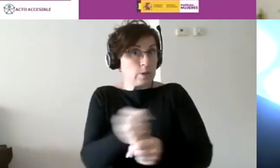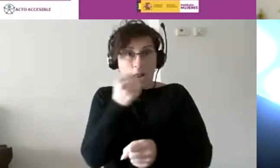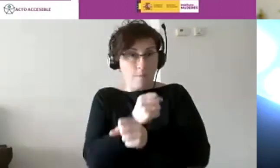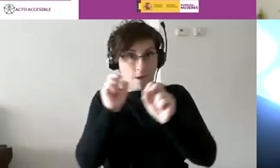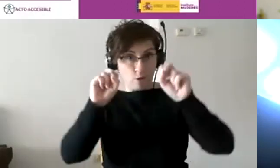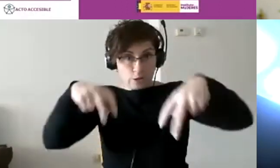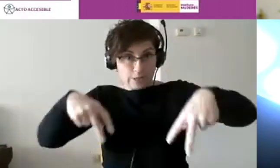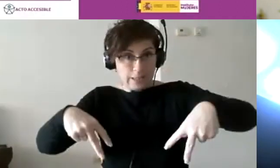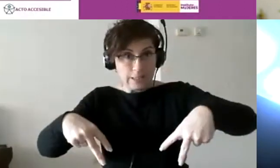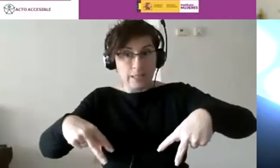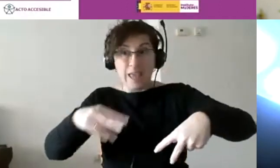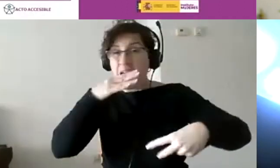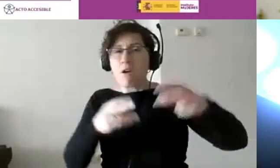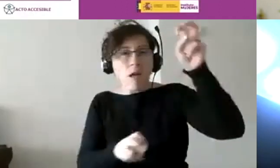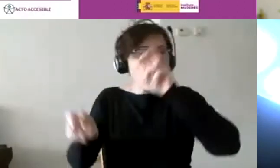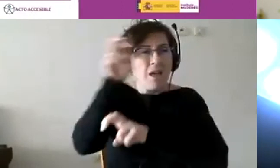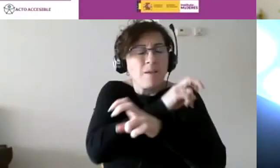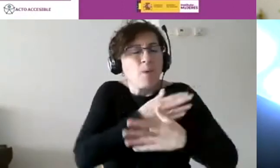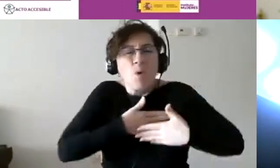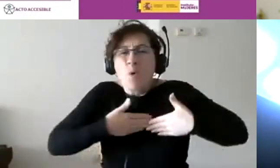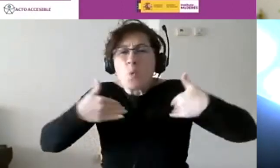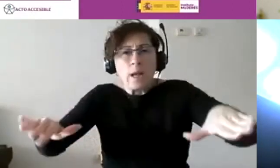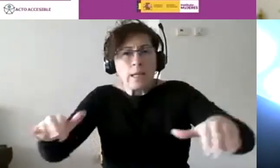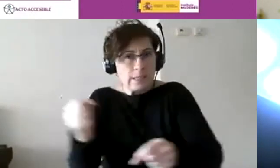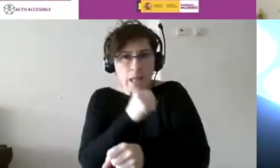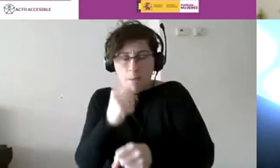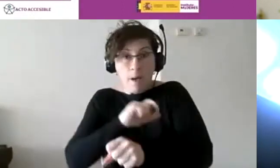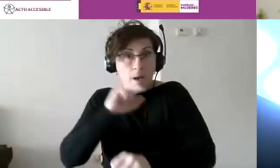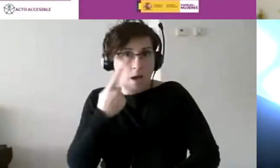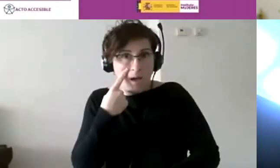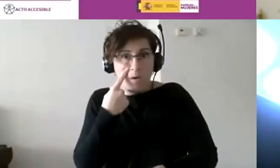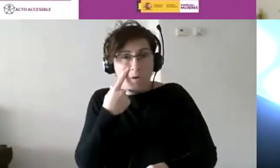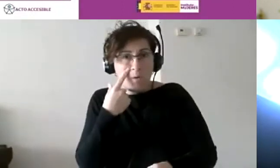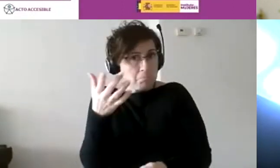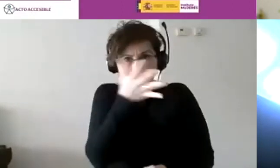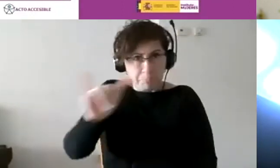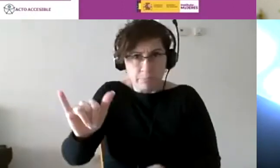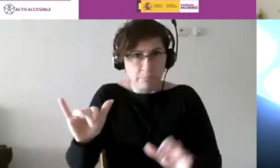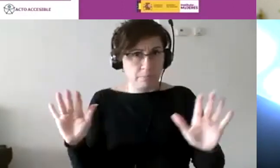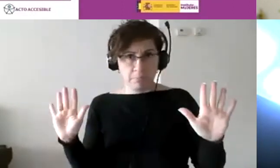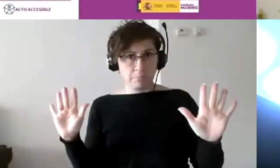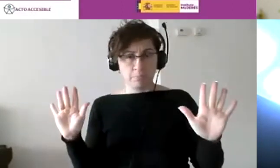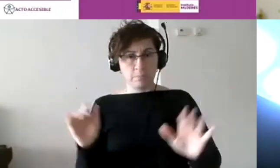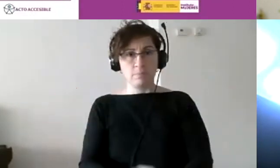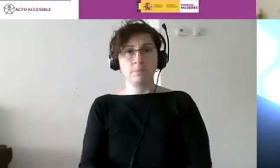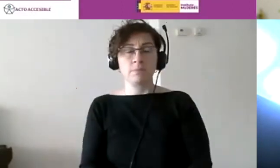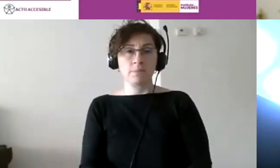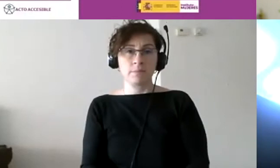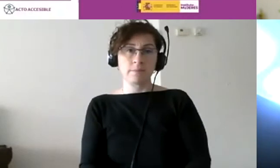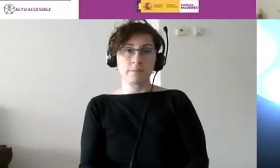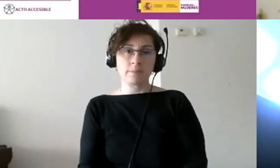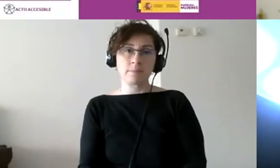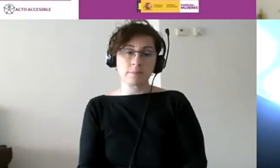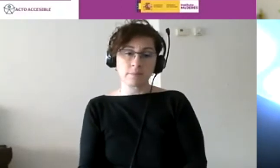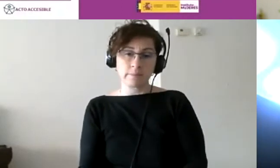job we will be happy to have. And people here in the village, small village, just 400 people living here, and